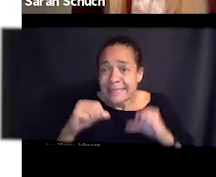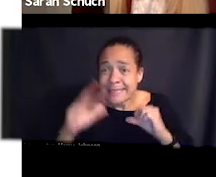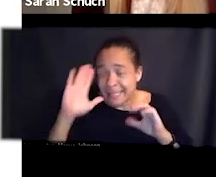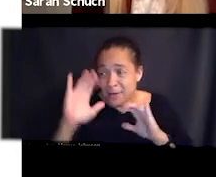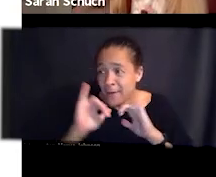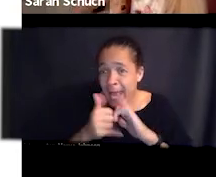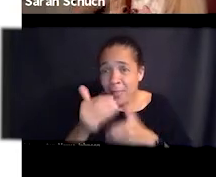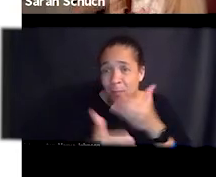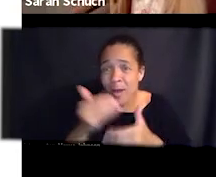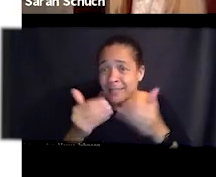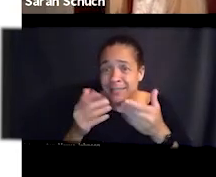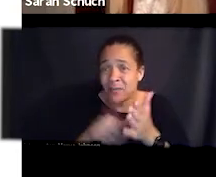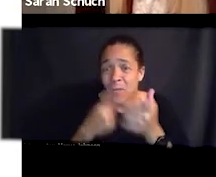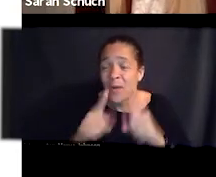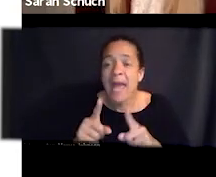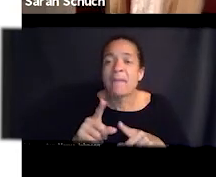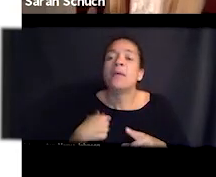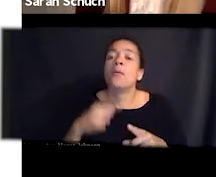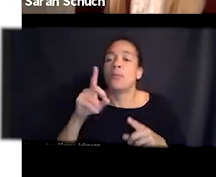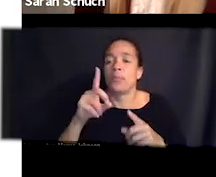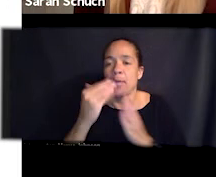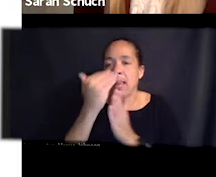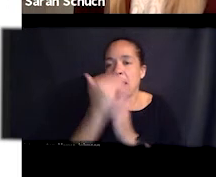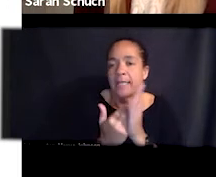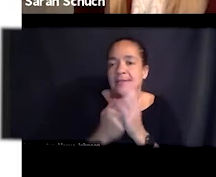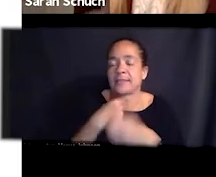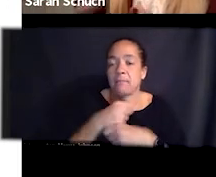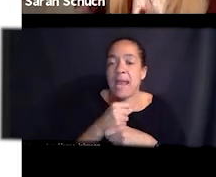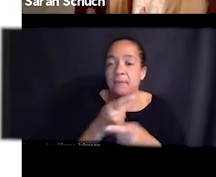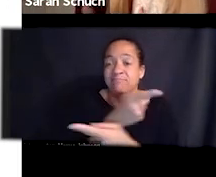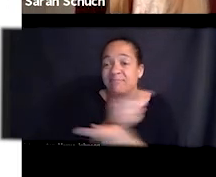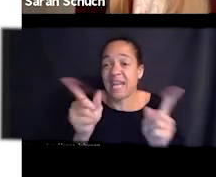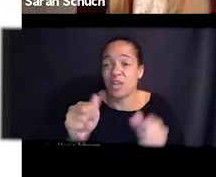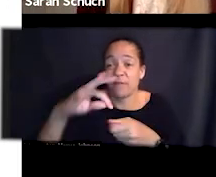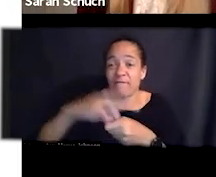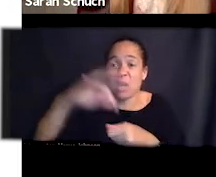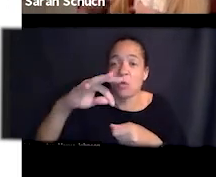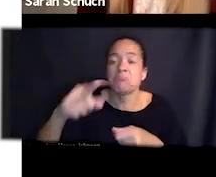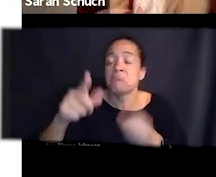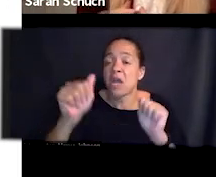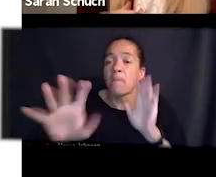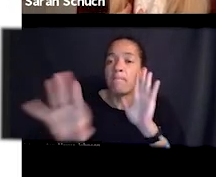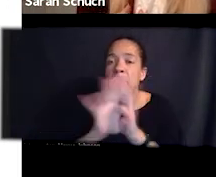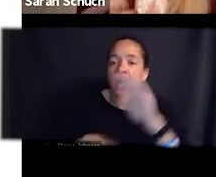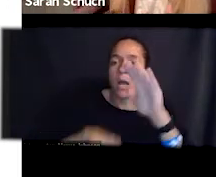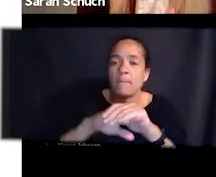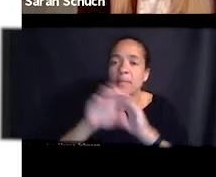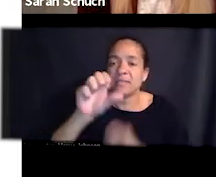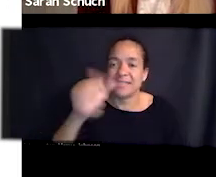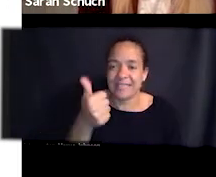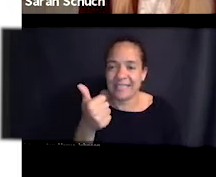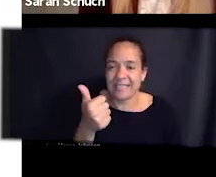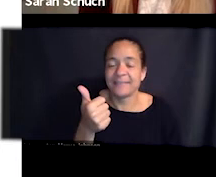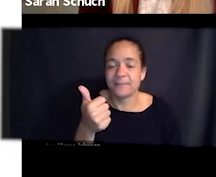we created this list. We allowed them to vote. They could give up to 10 projects, and then they actually got to distribute